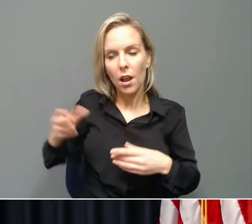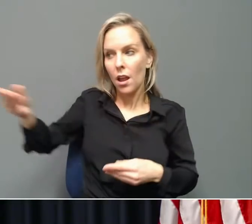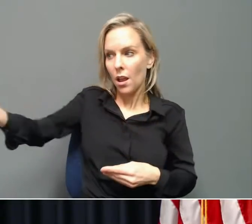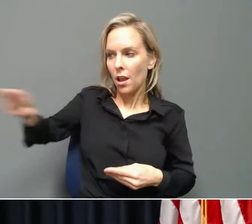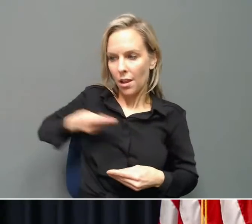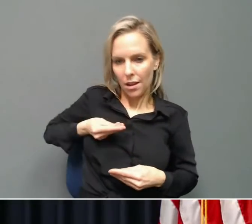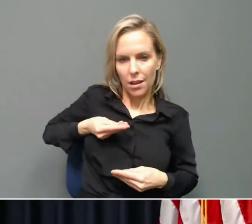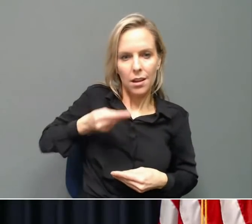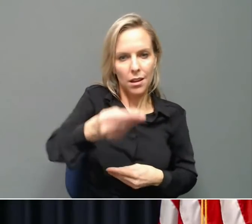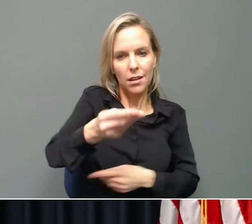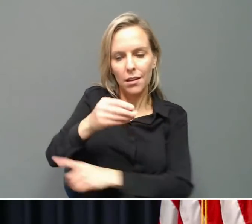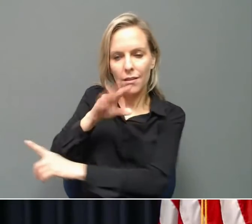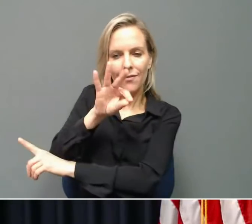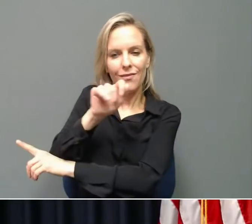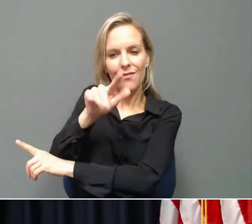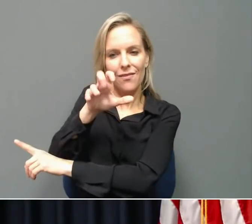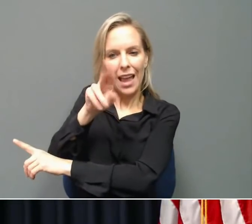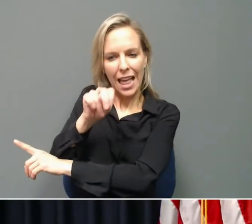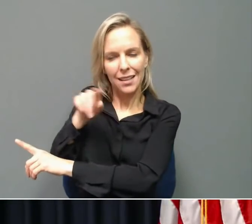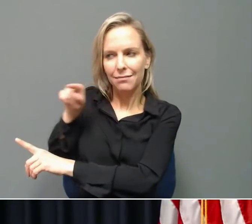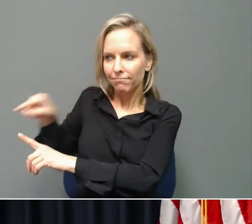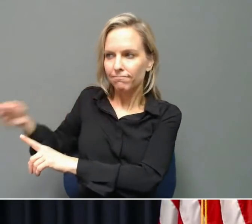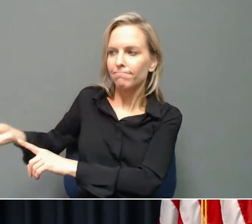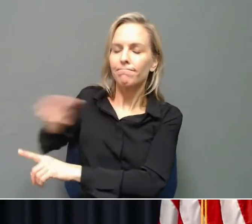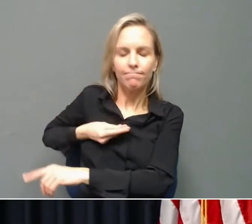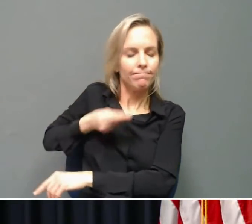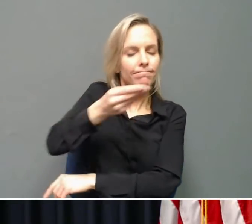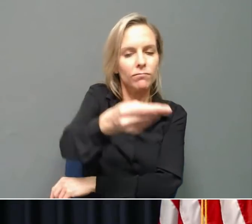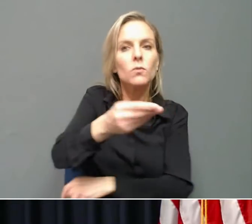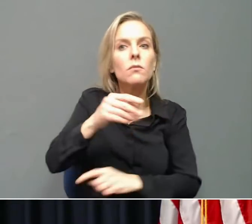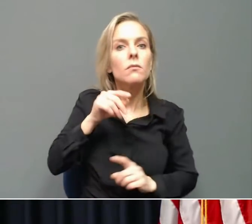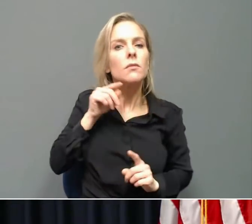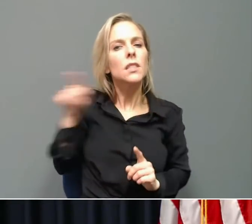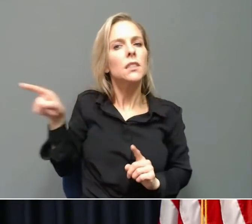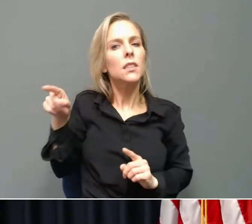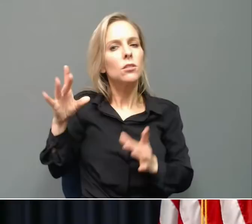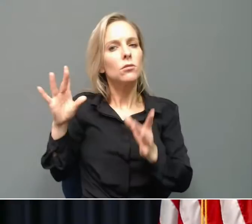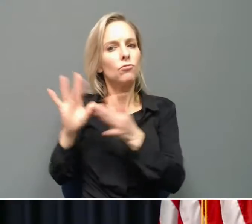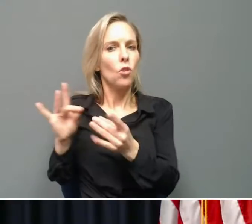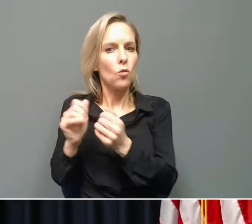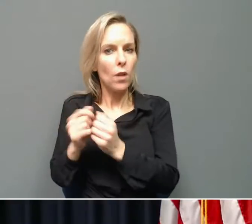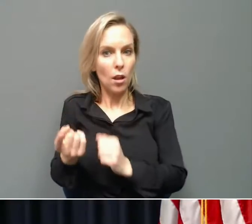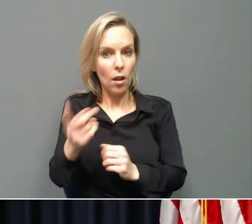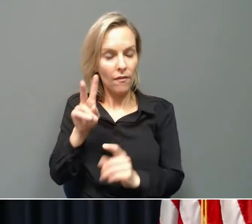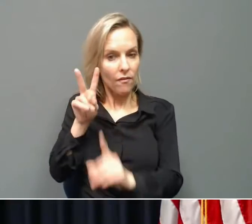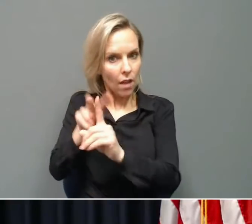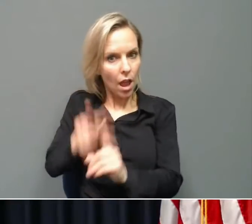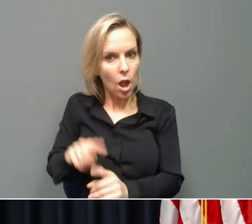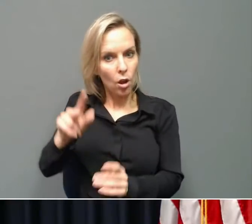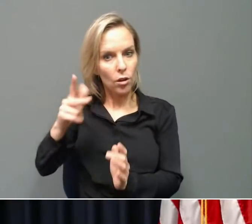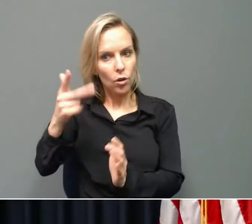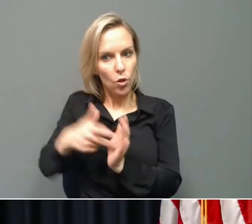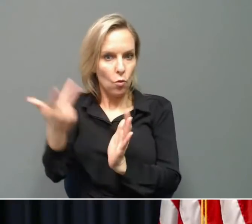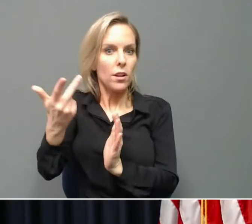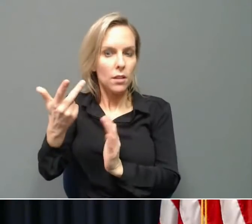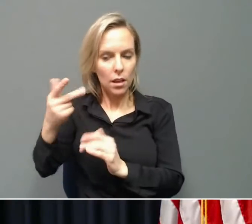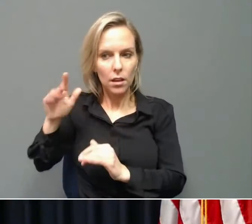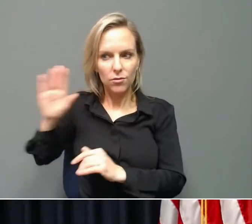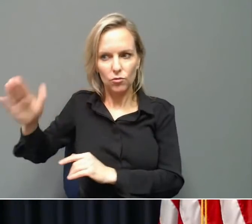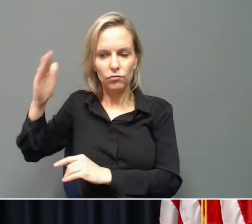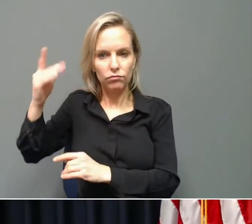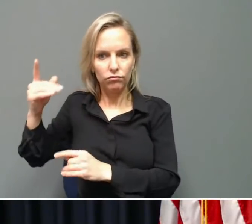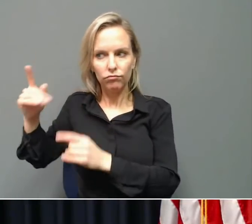Fallon Glick. She's been talking with someone who has filed 3 different times over the pandemic, got some